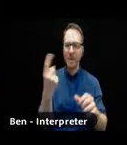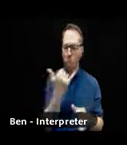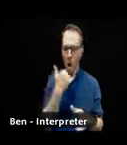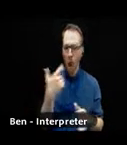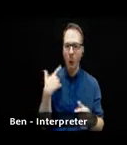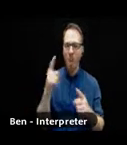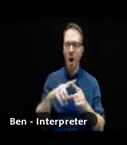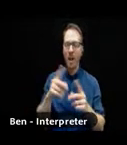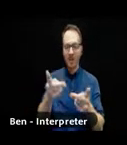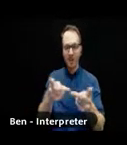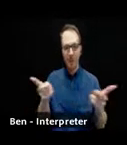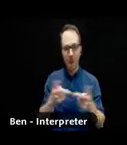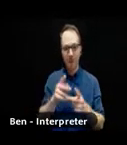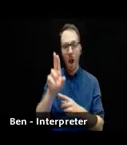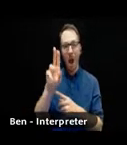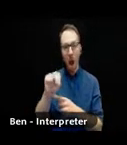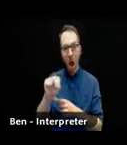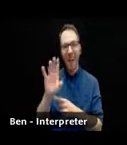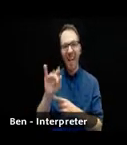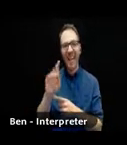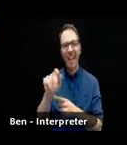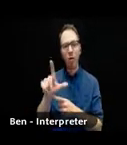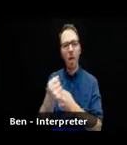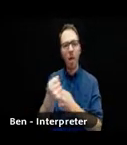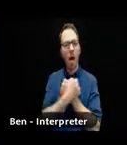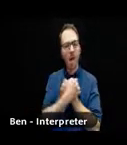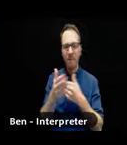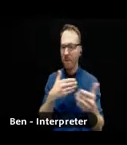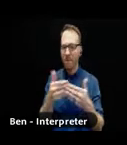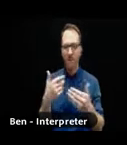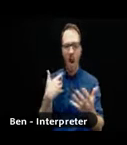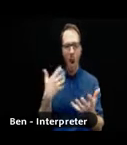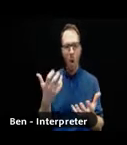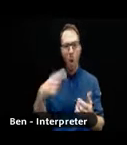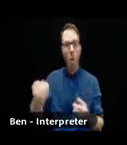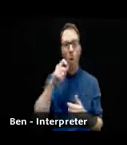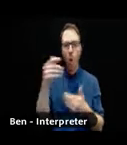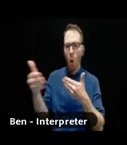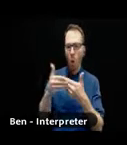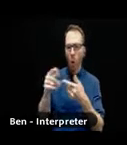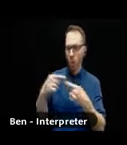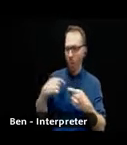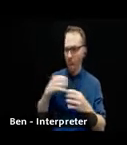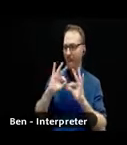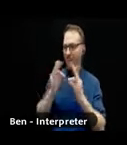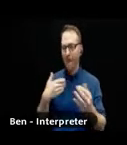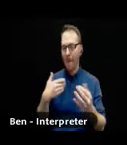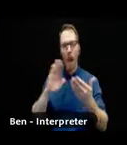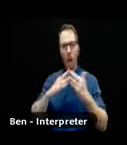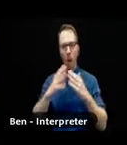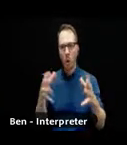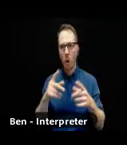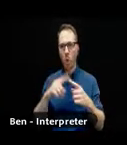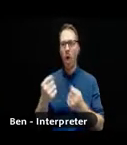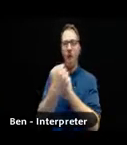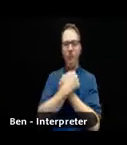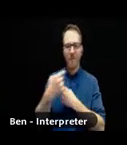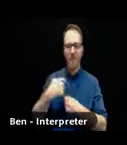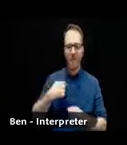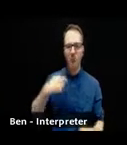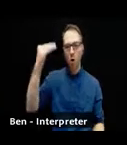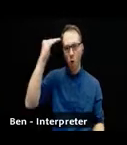which unconditional love means that we can actually, I want those who are close to me and my family and my community to love me knowing